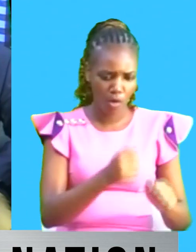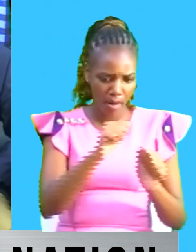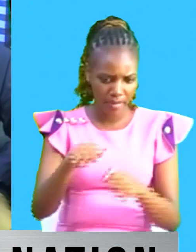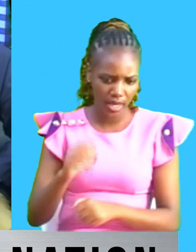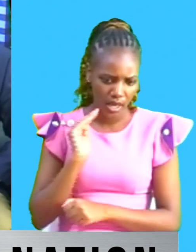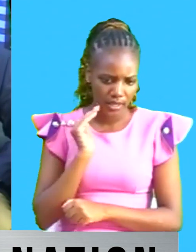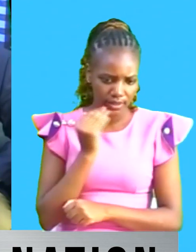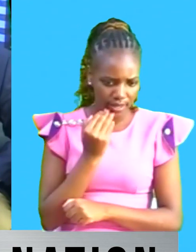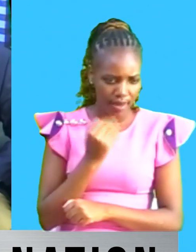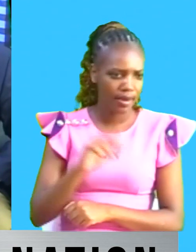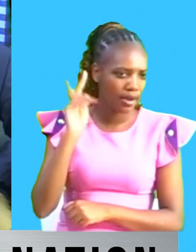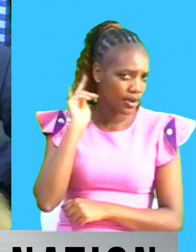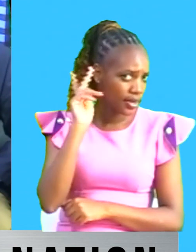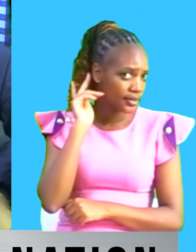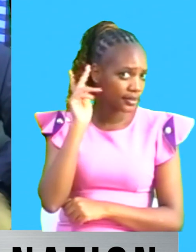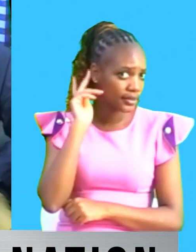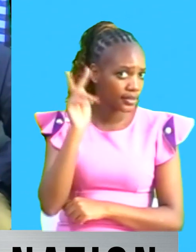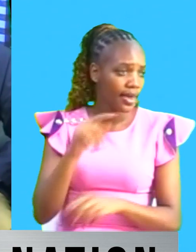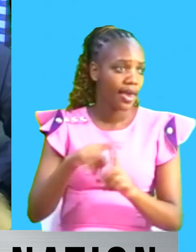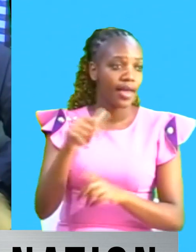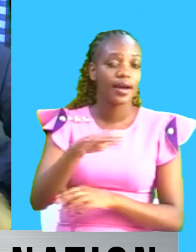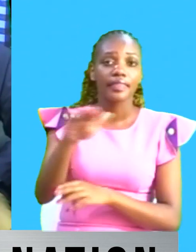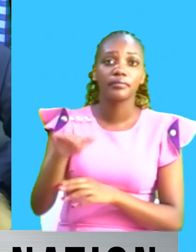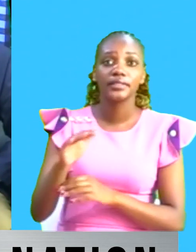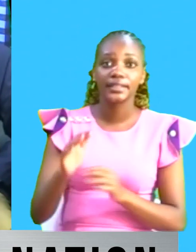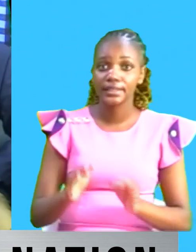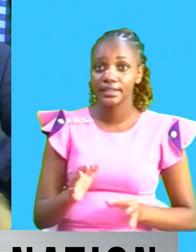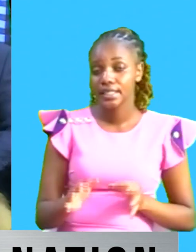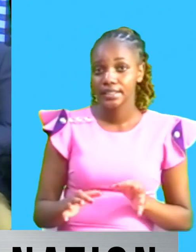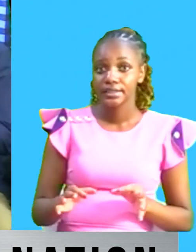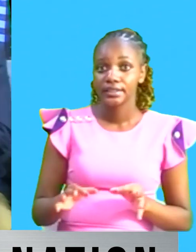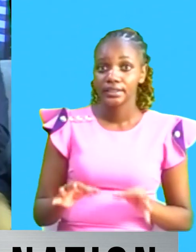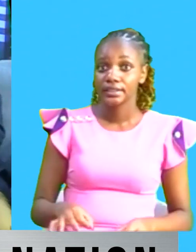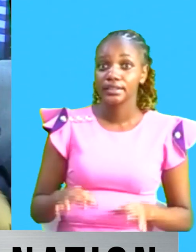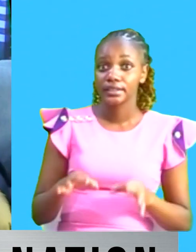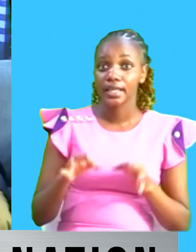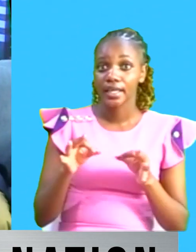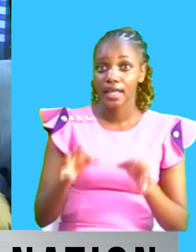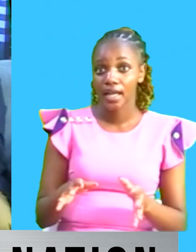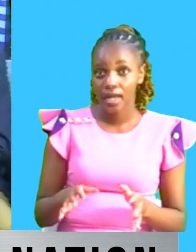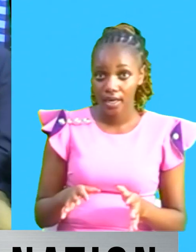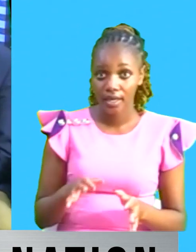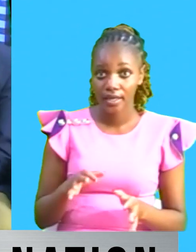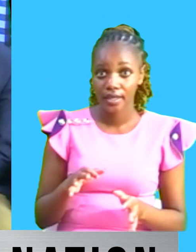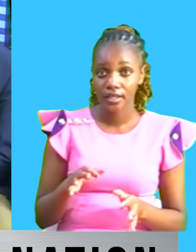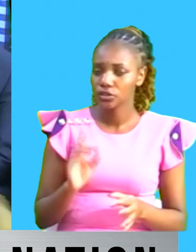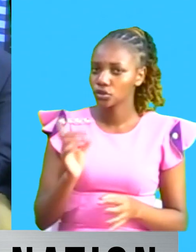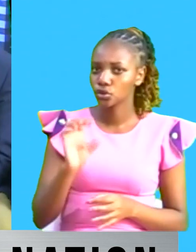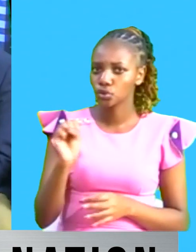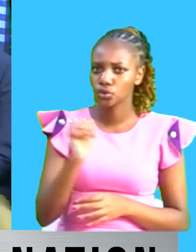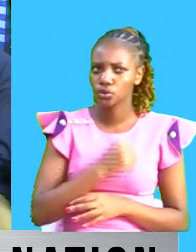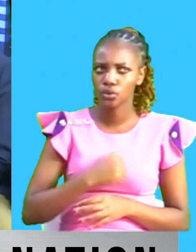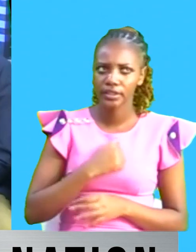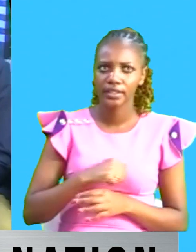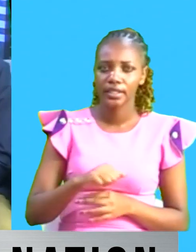Siaya, Kisii, and other places, Kitengela, yes, they held these vigils, and the reality, Jonah,